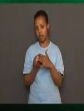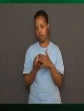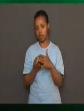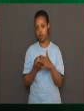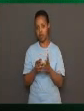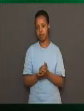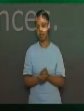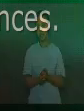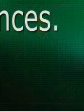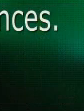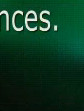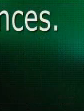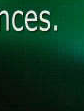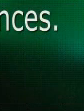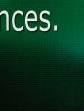Begin.